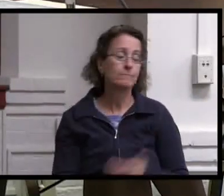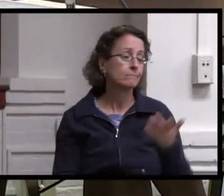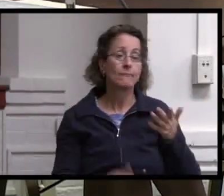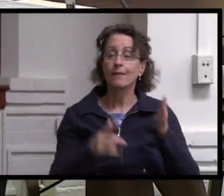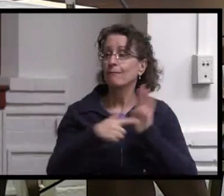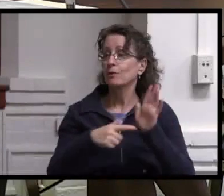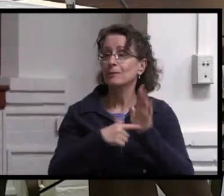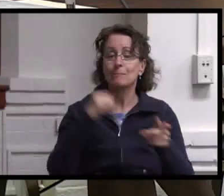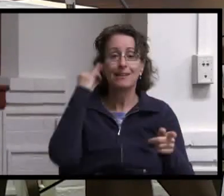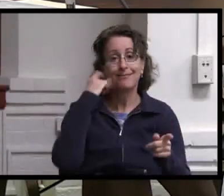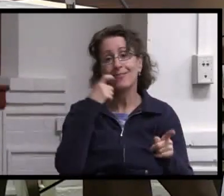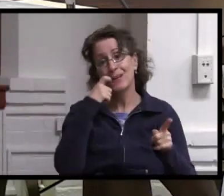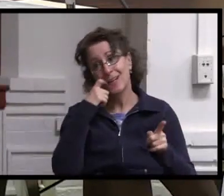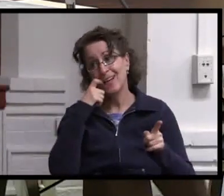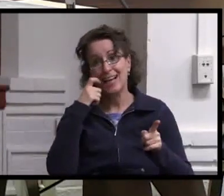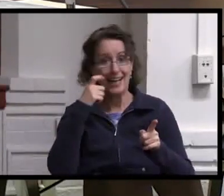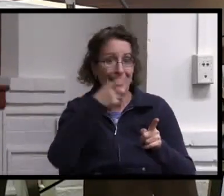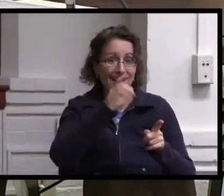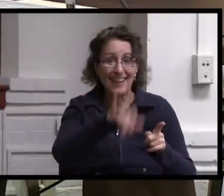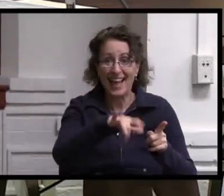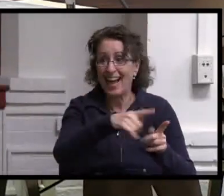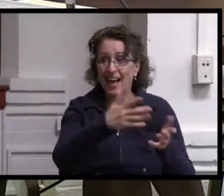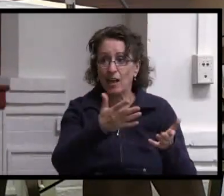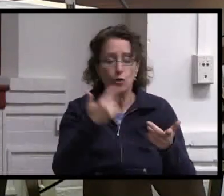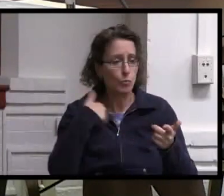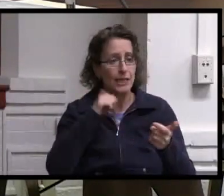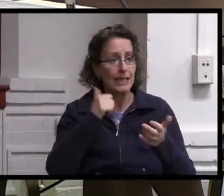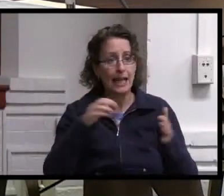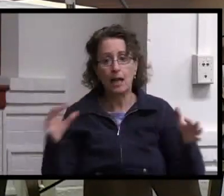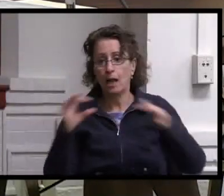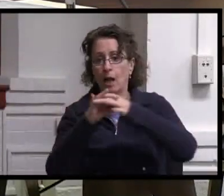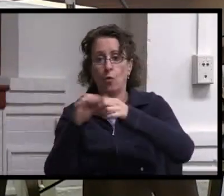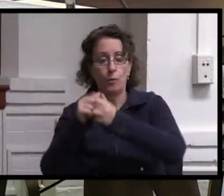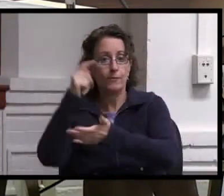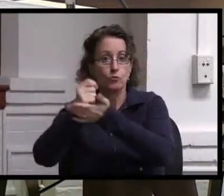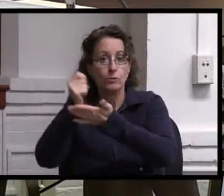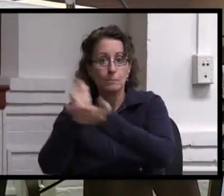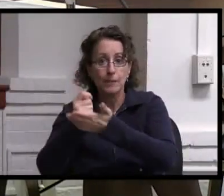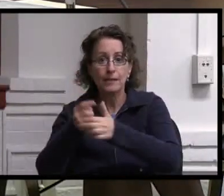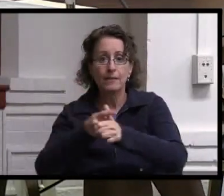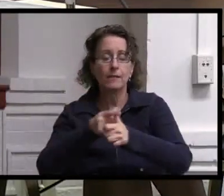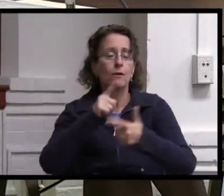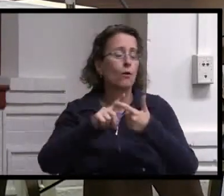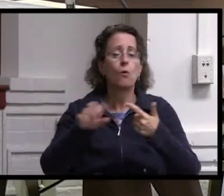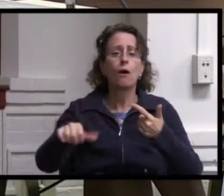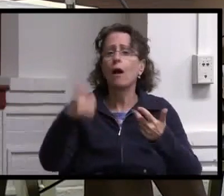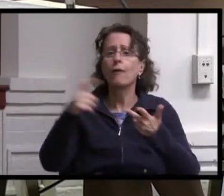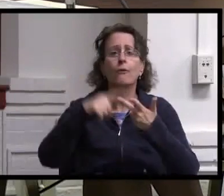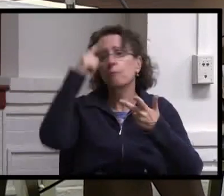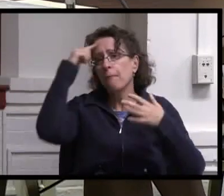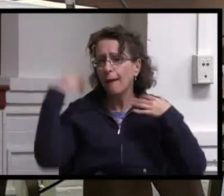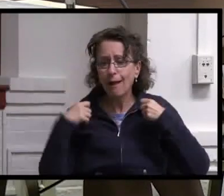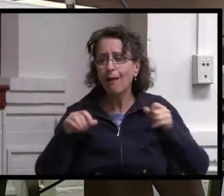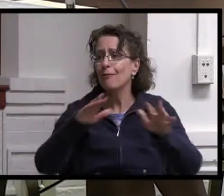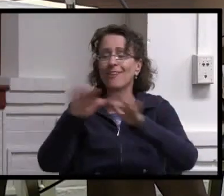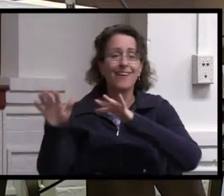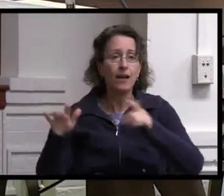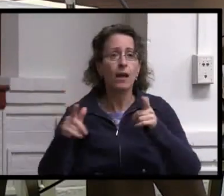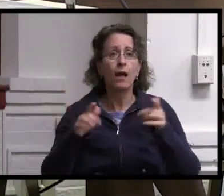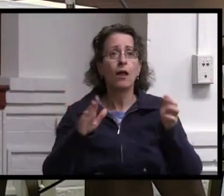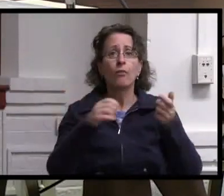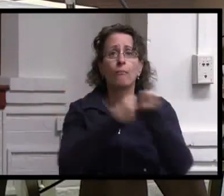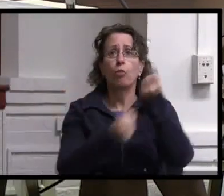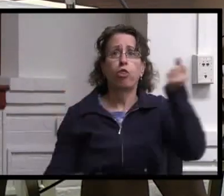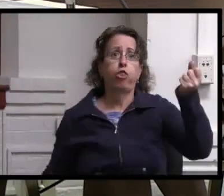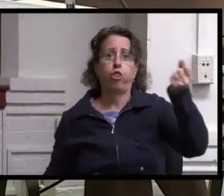an addiction, for their situation, I don't want them to be ready and then have no one around